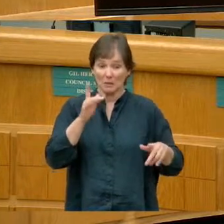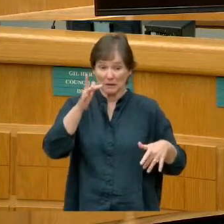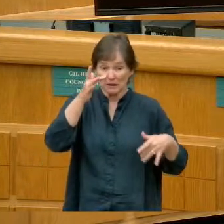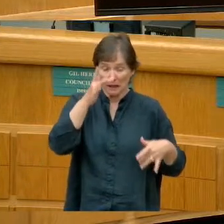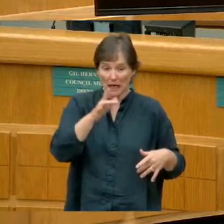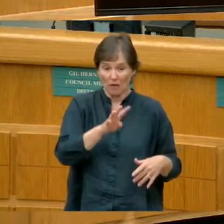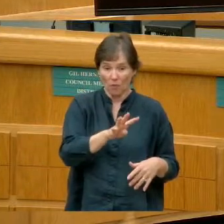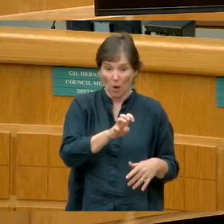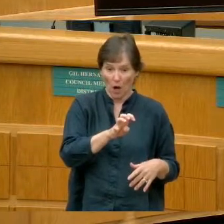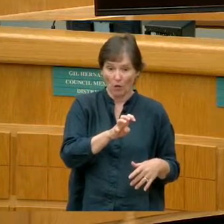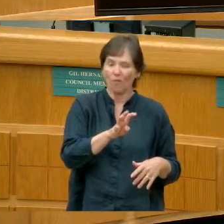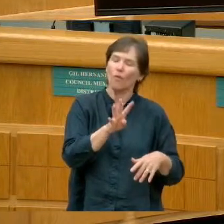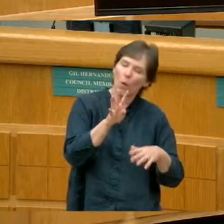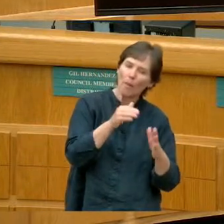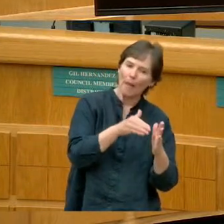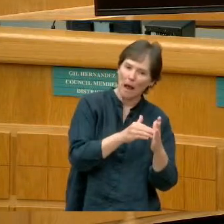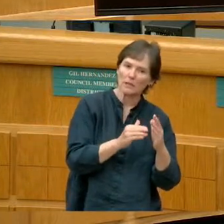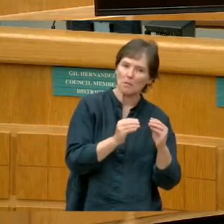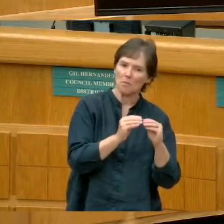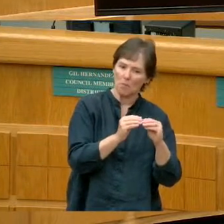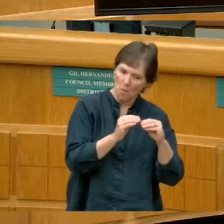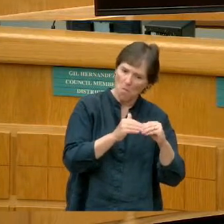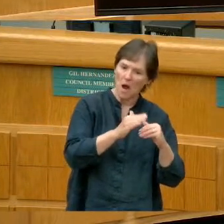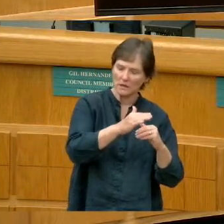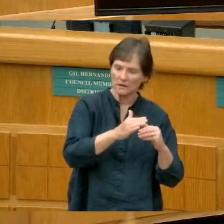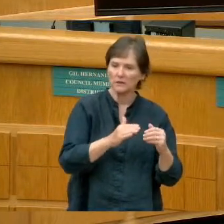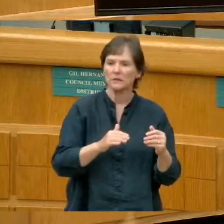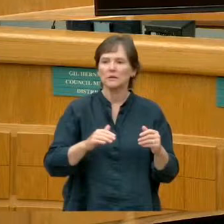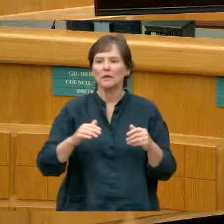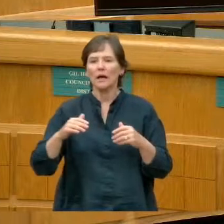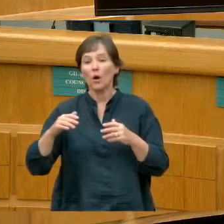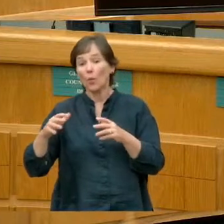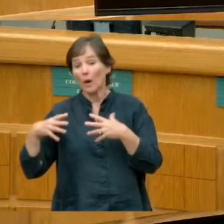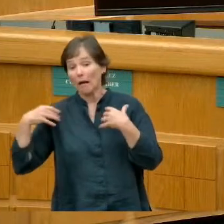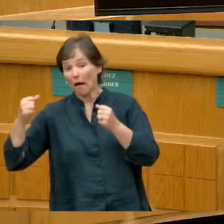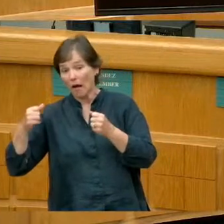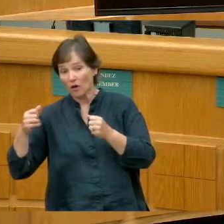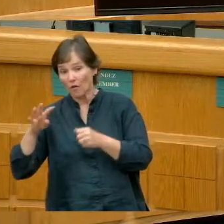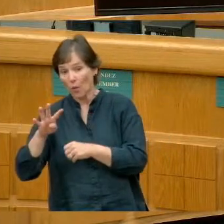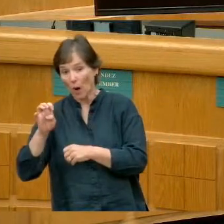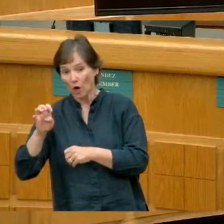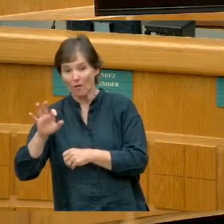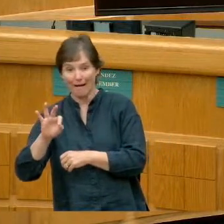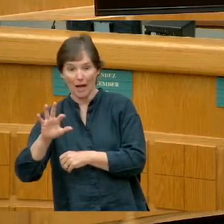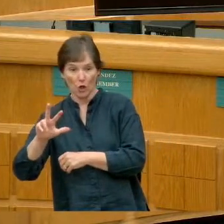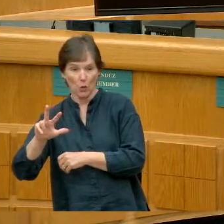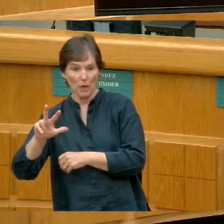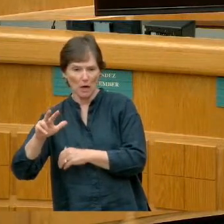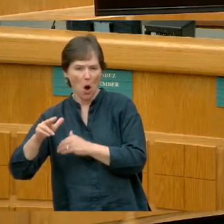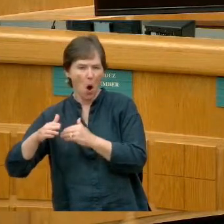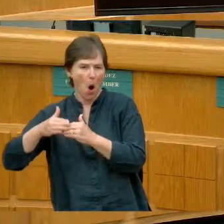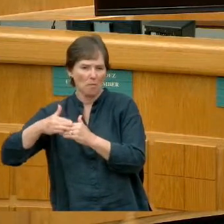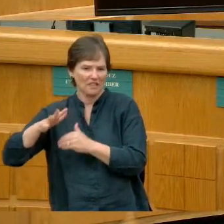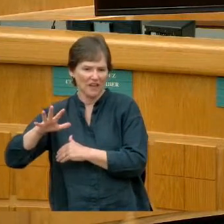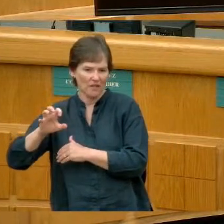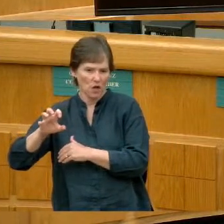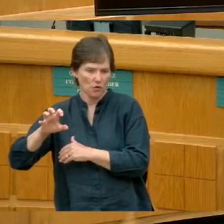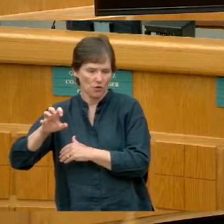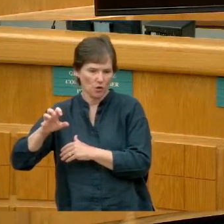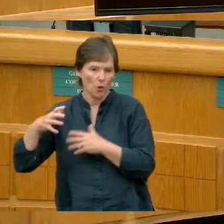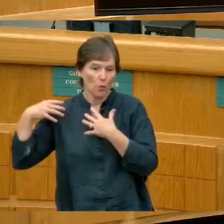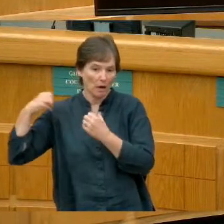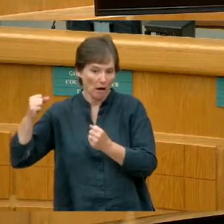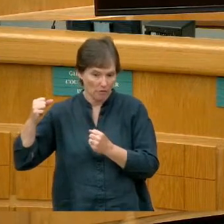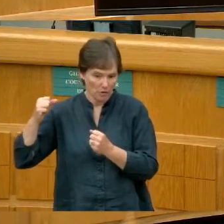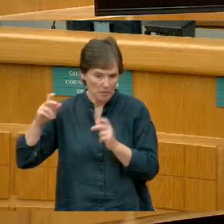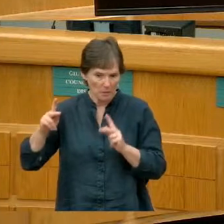and that's a lot. We have 493 recovered. The active case to recovered cases